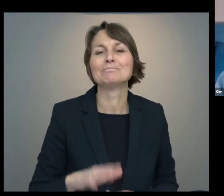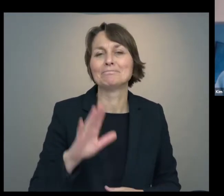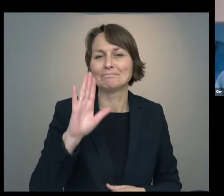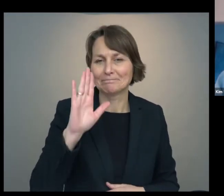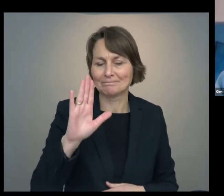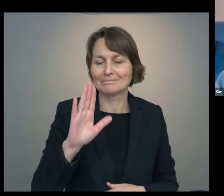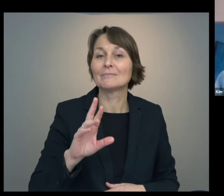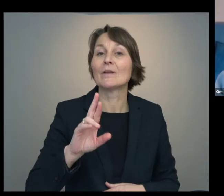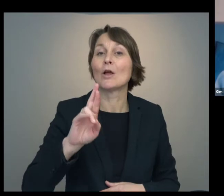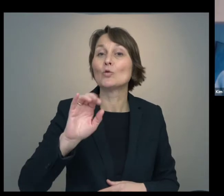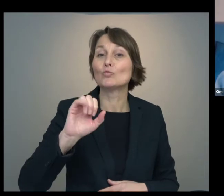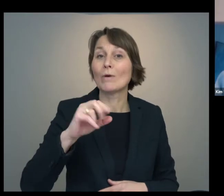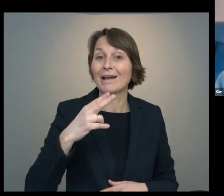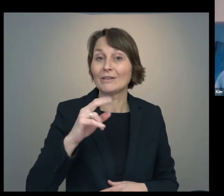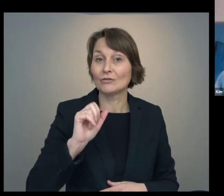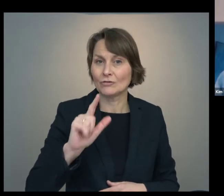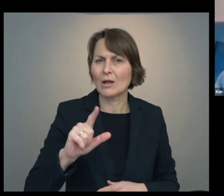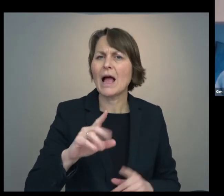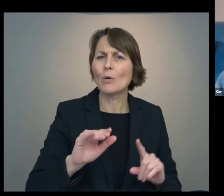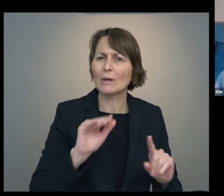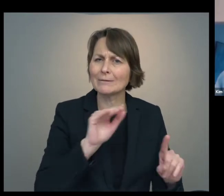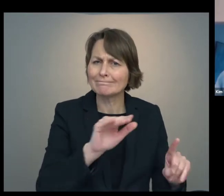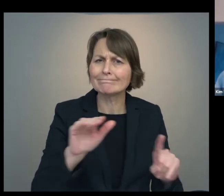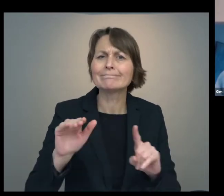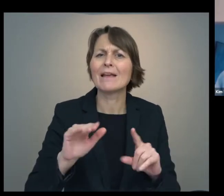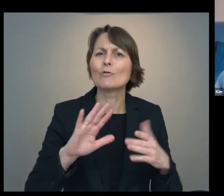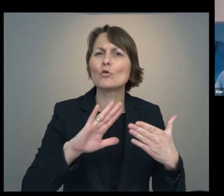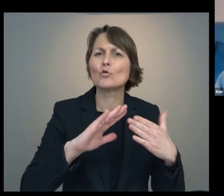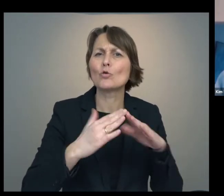Sorry. But again, I will highlight